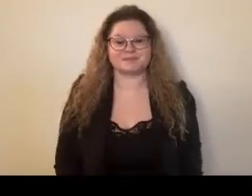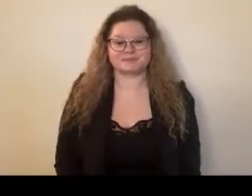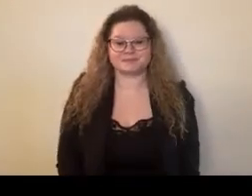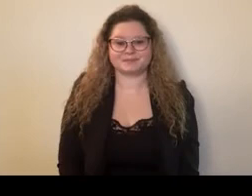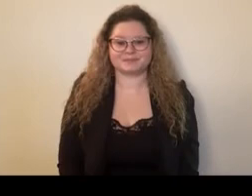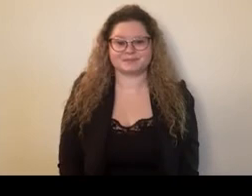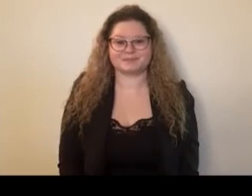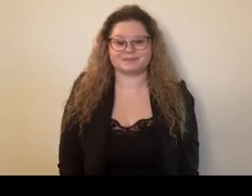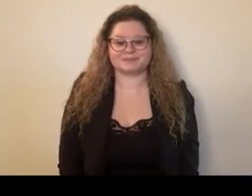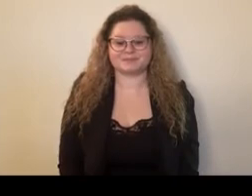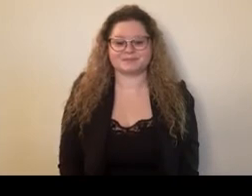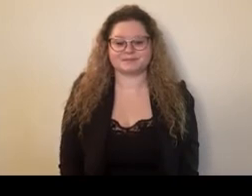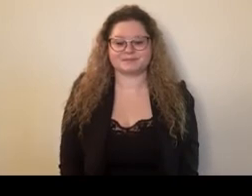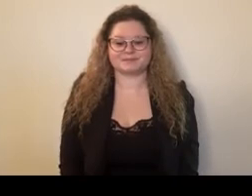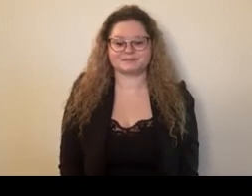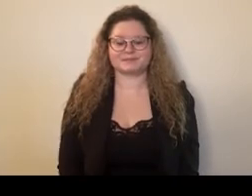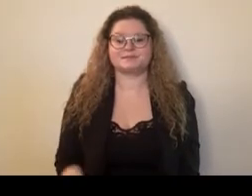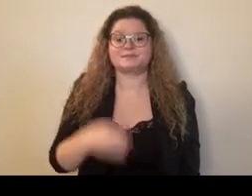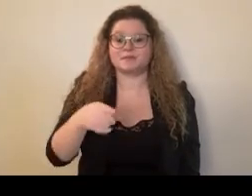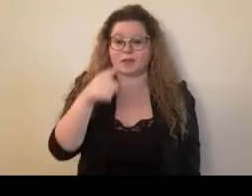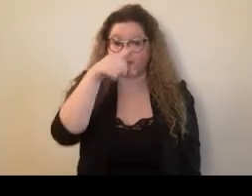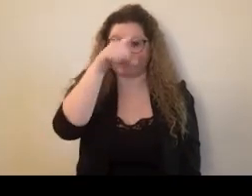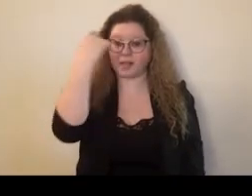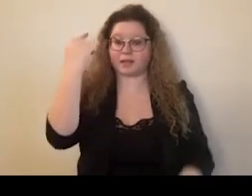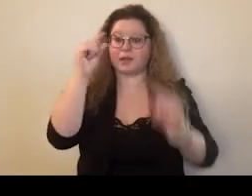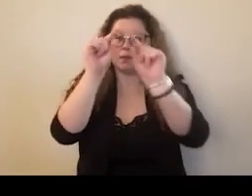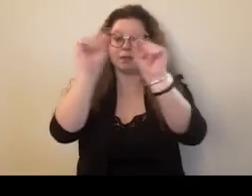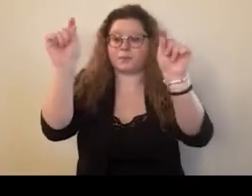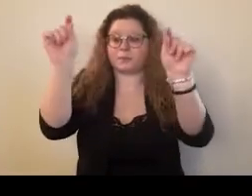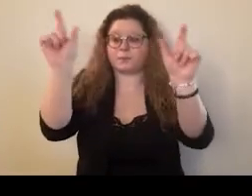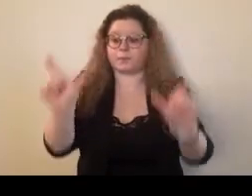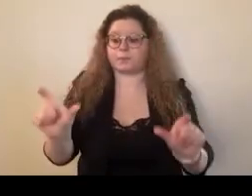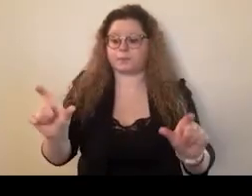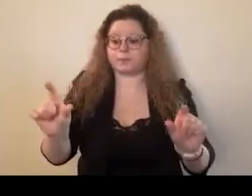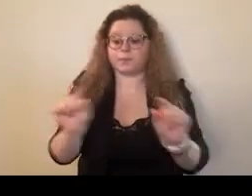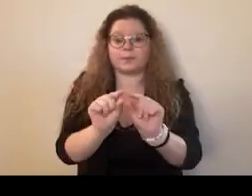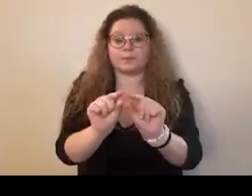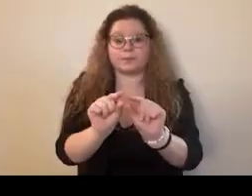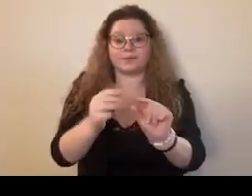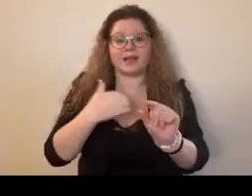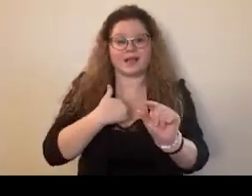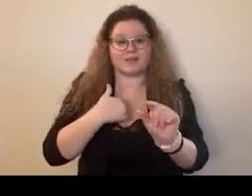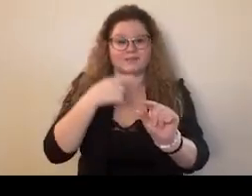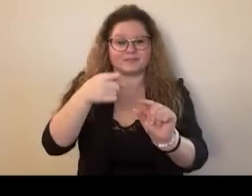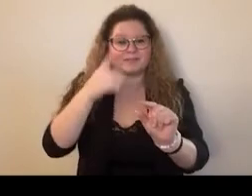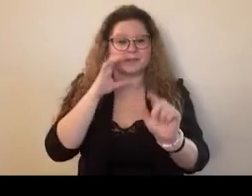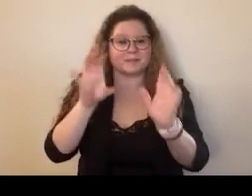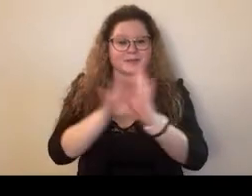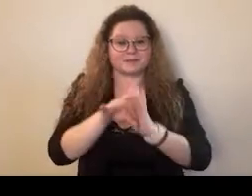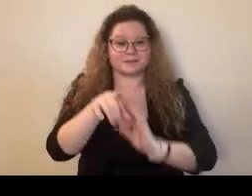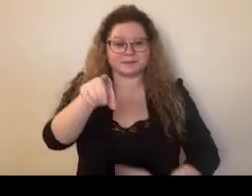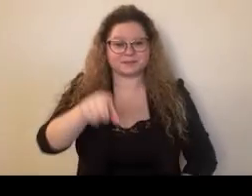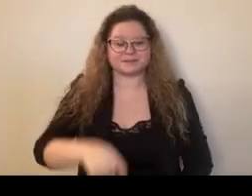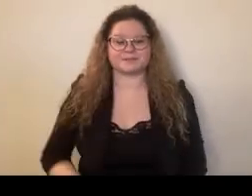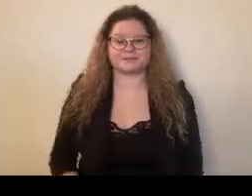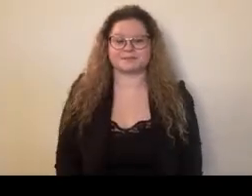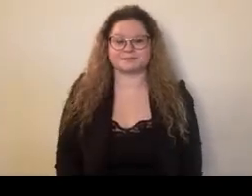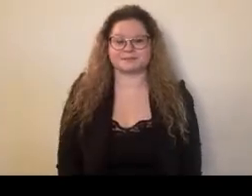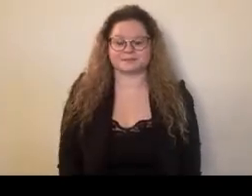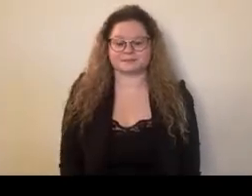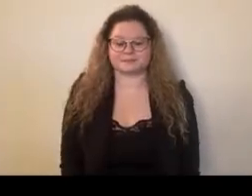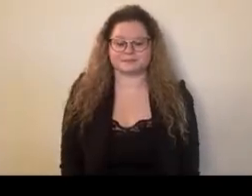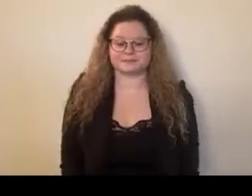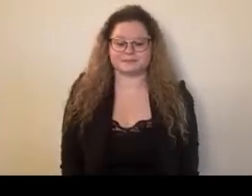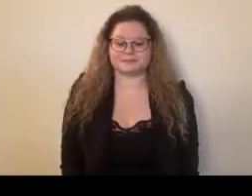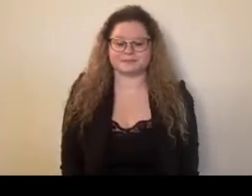A large format black frame holds a white mat, inside which is a colour photograph. The colour